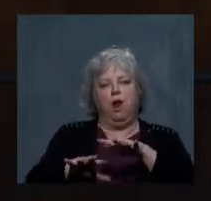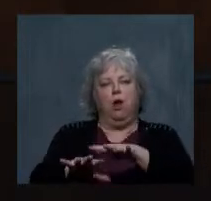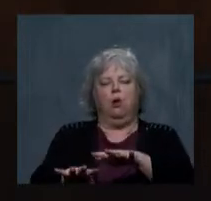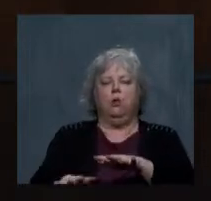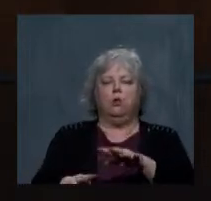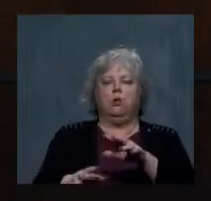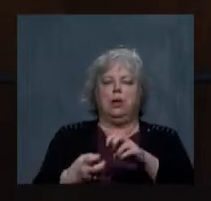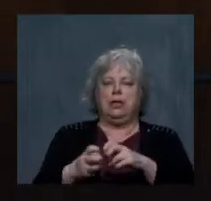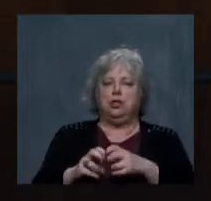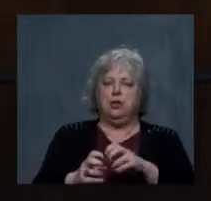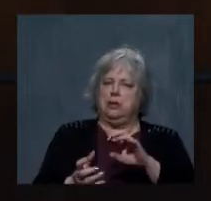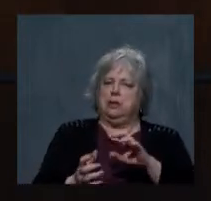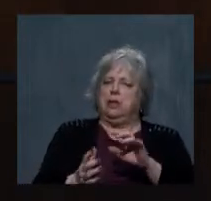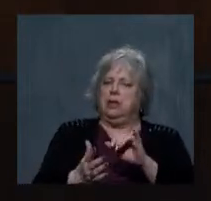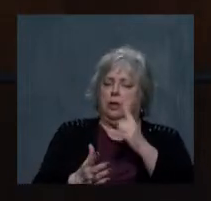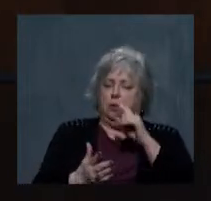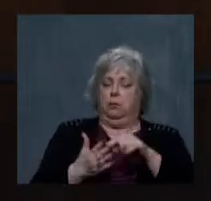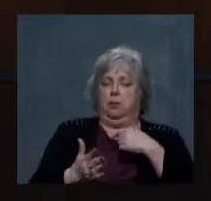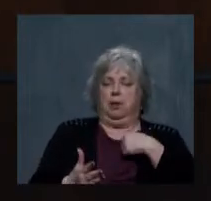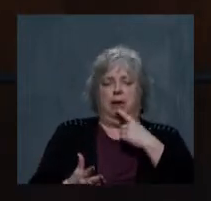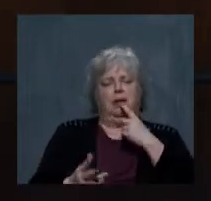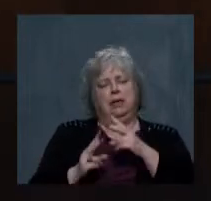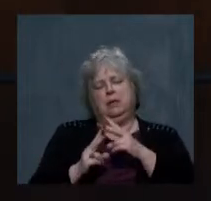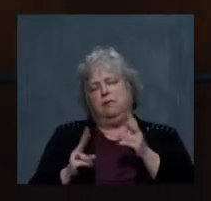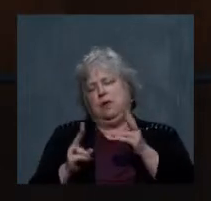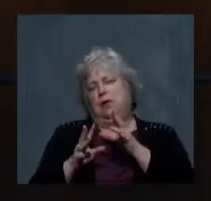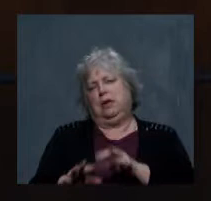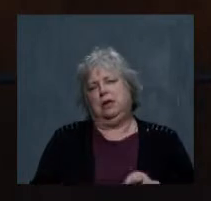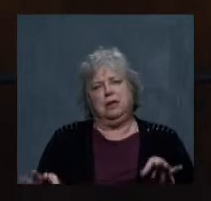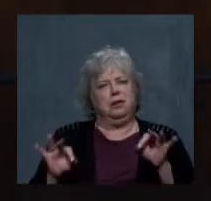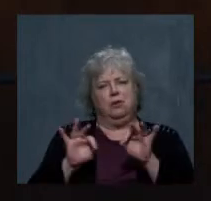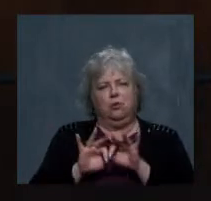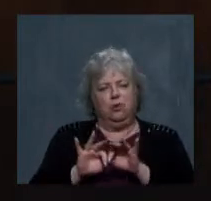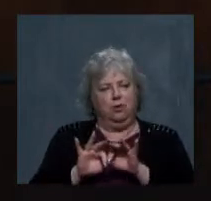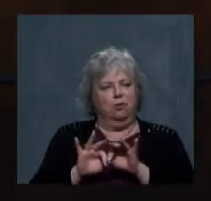are extremely critical issues that